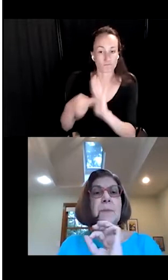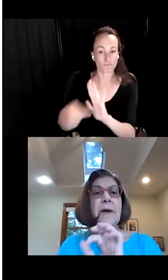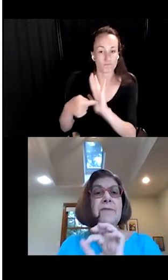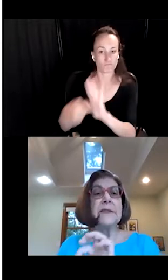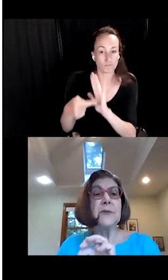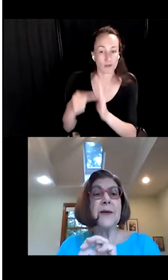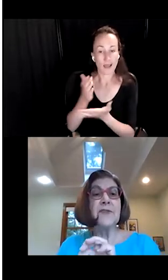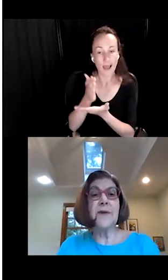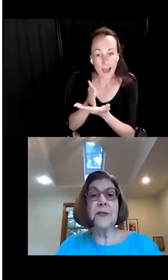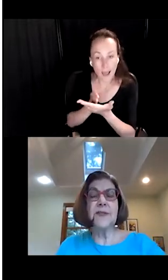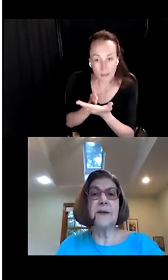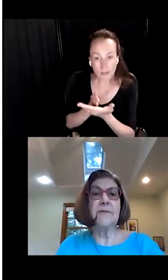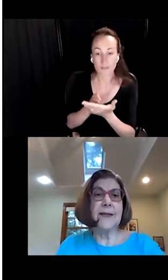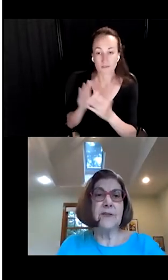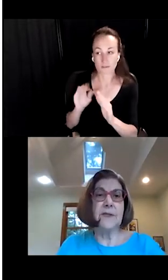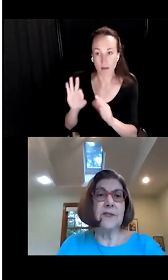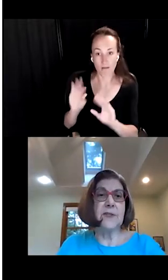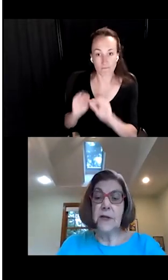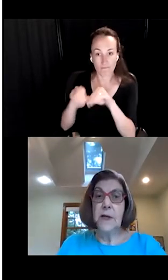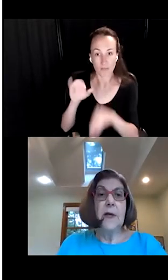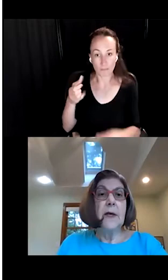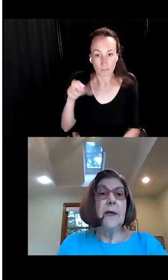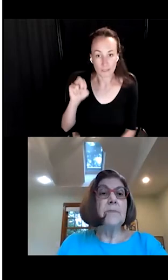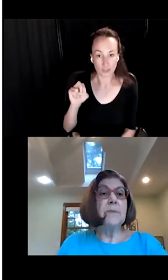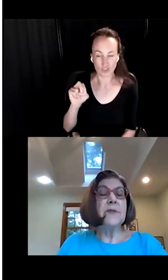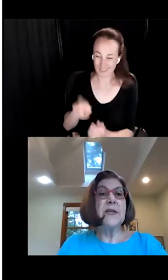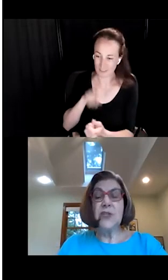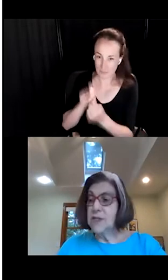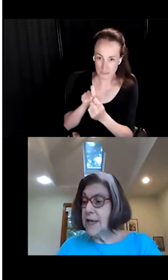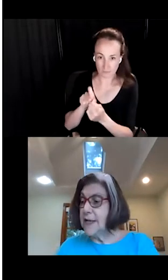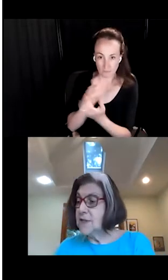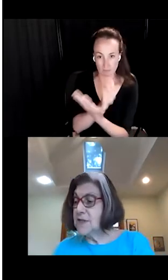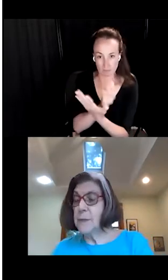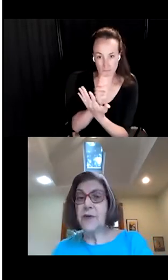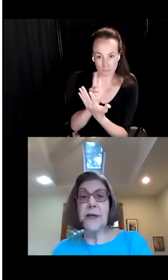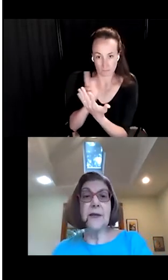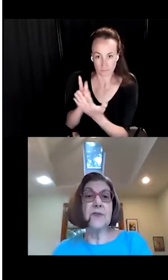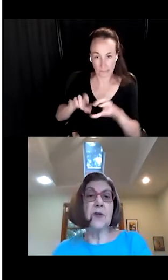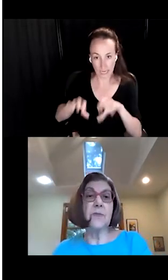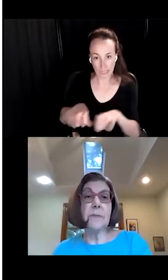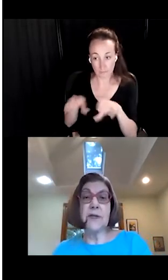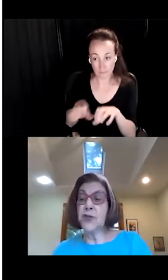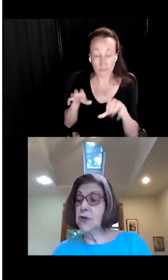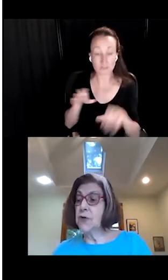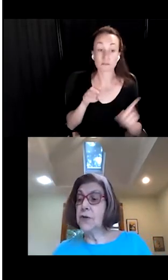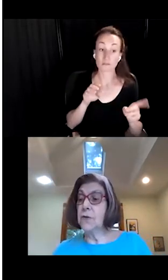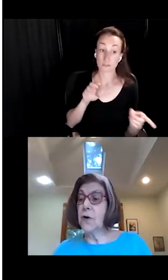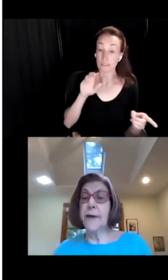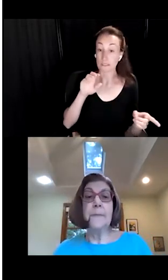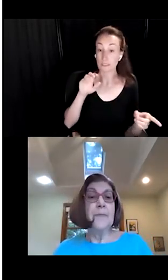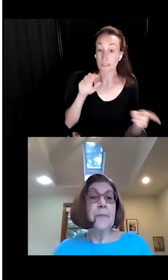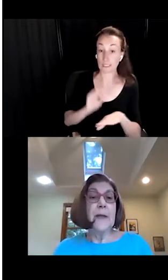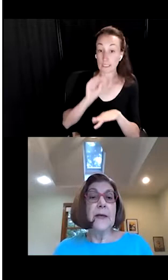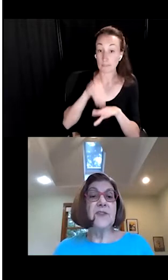a specified set of activities. Implementation science, as Marianne Davis already mentioned earlier